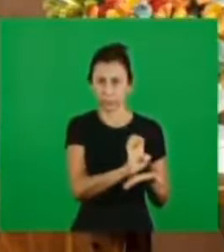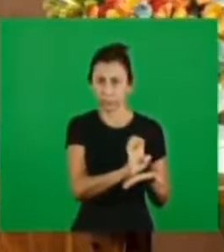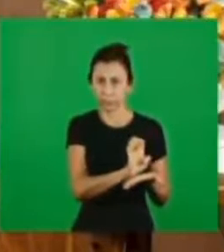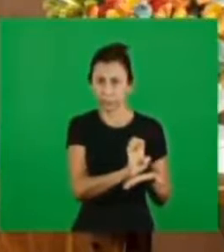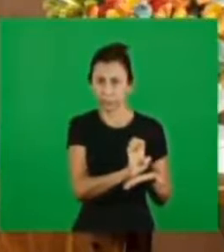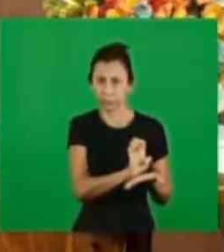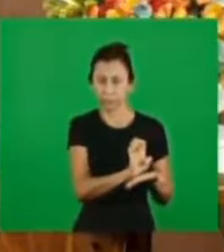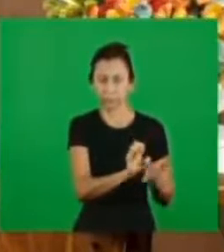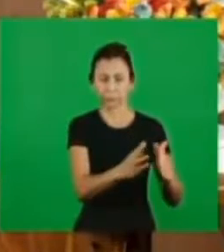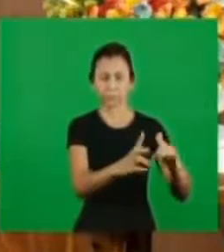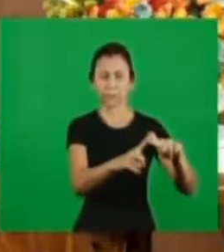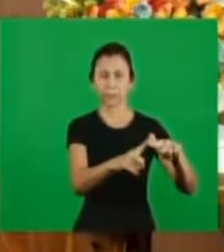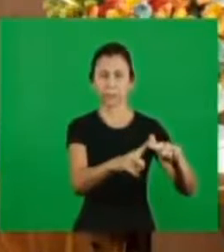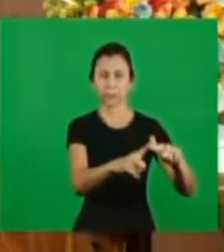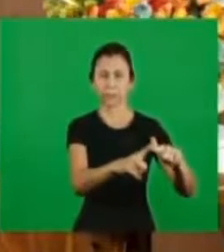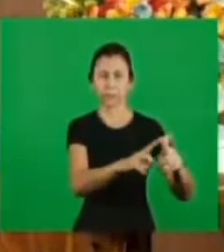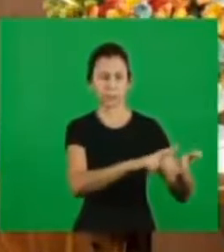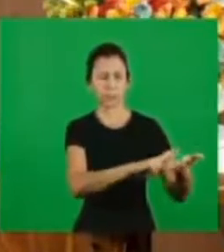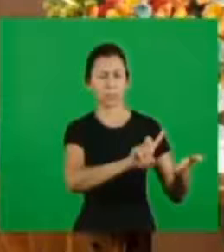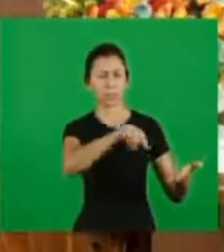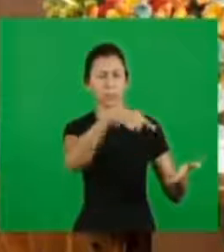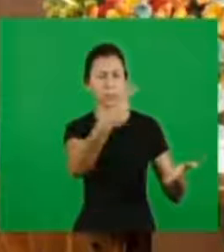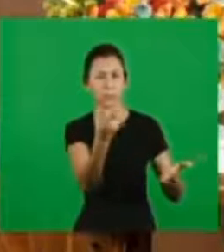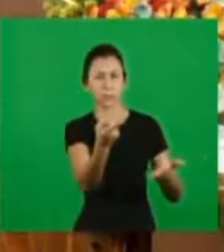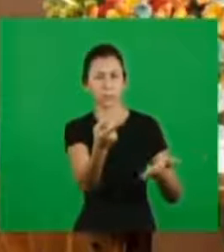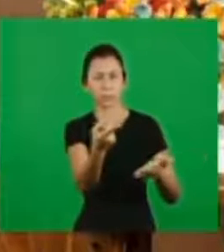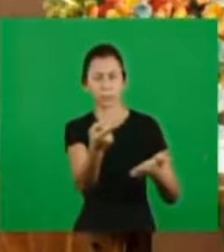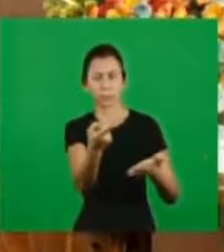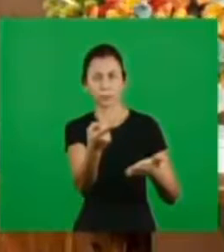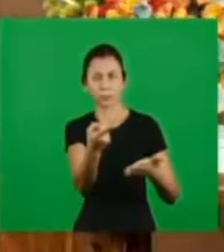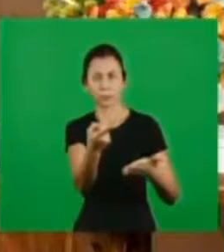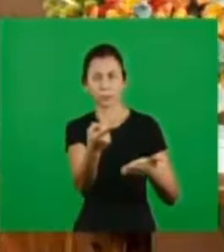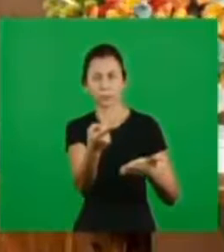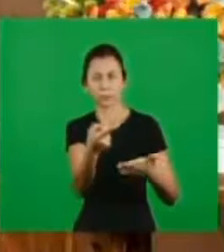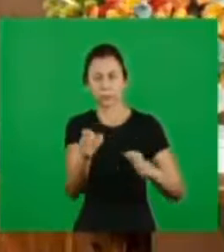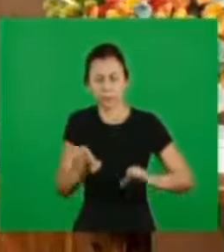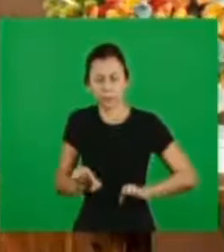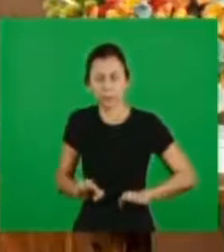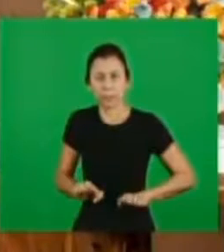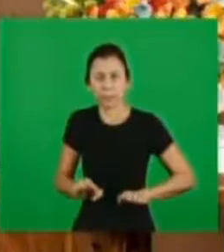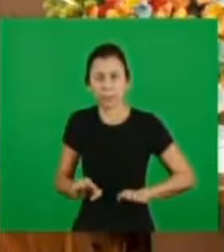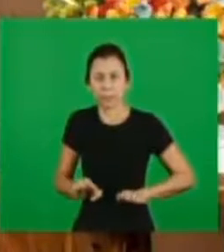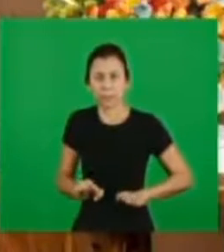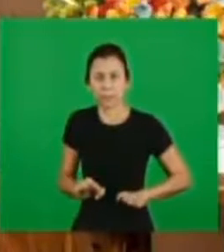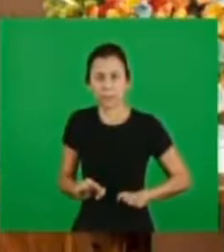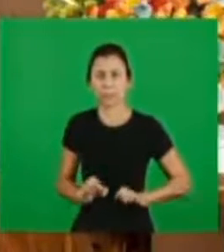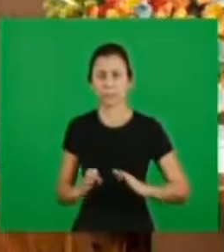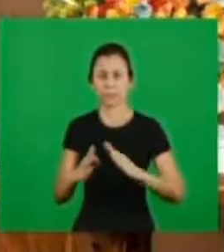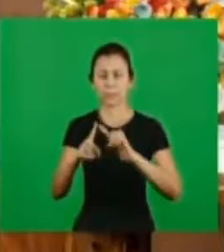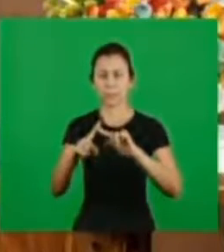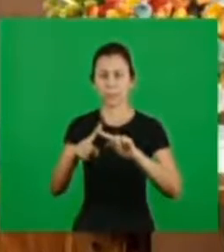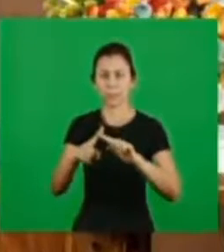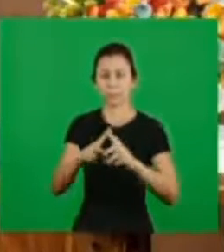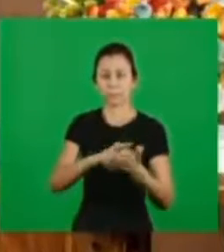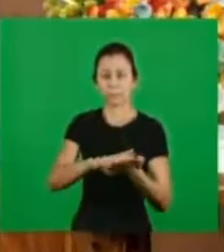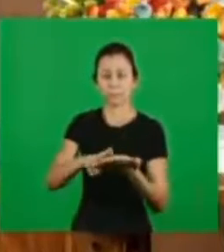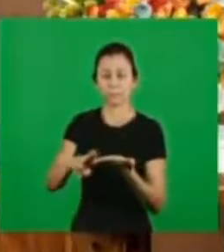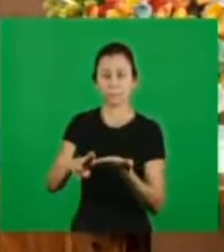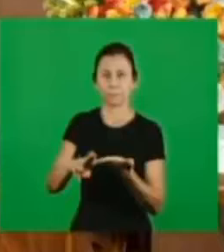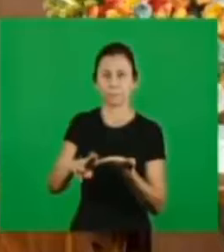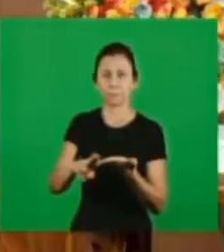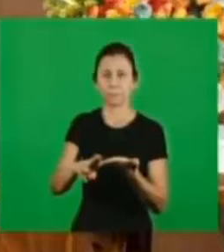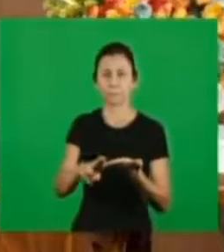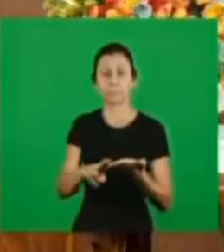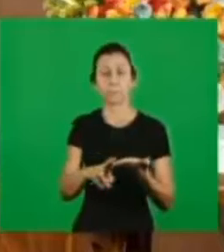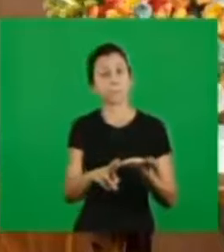Ephesus, then we enter into the letter of Smyrna. The events